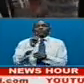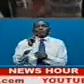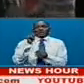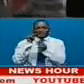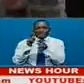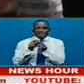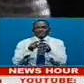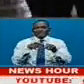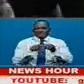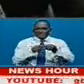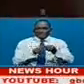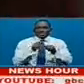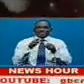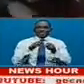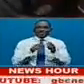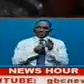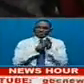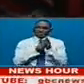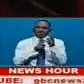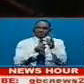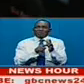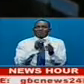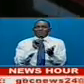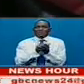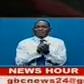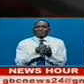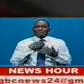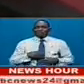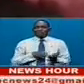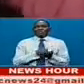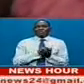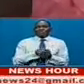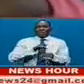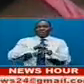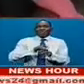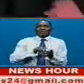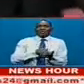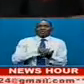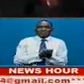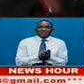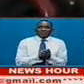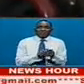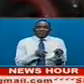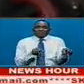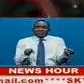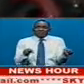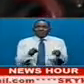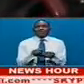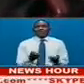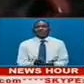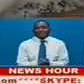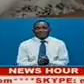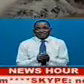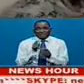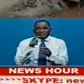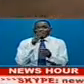she started developing the symptoms, which include weakness in her leg and arms, stiff and tight muscles.